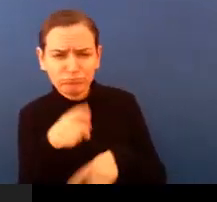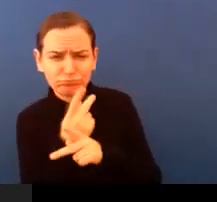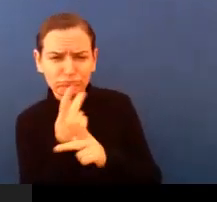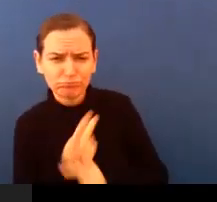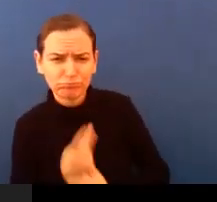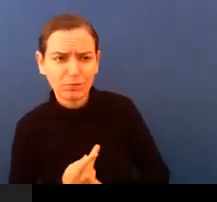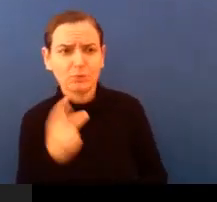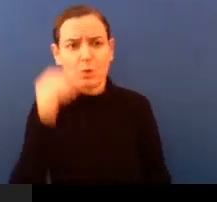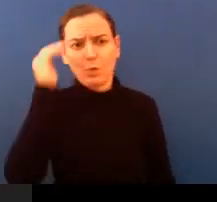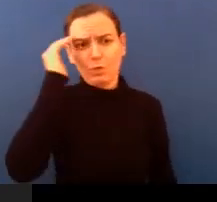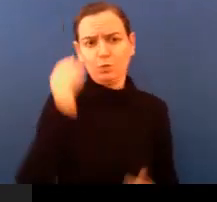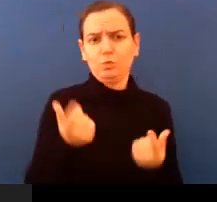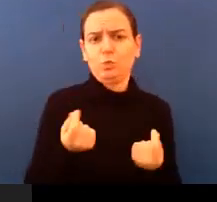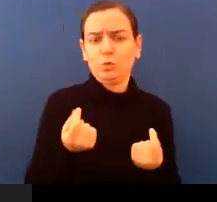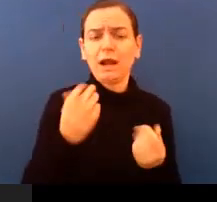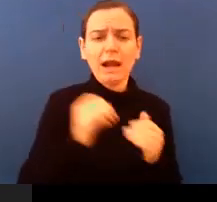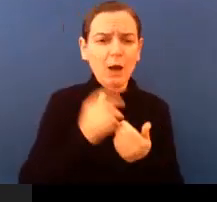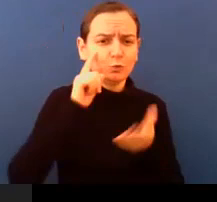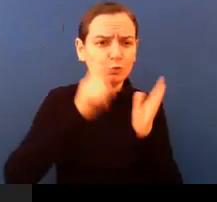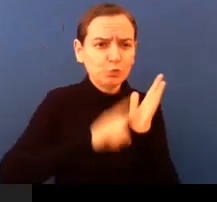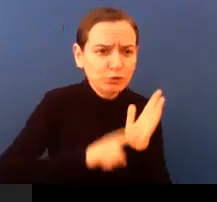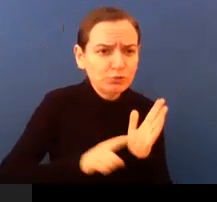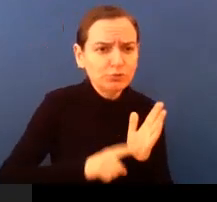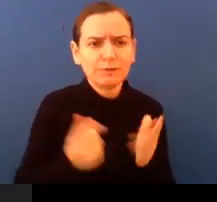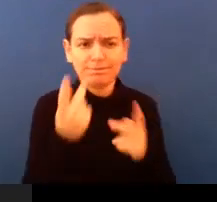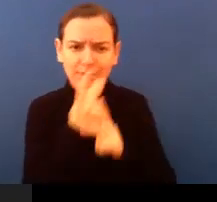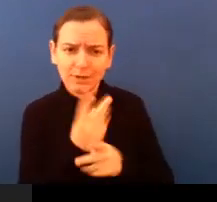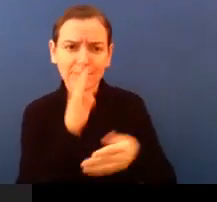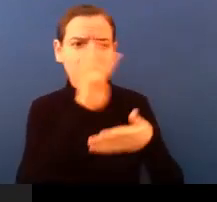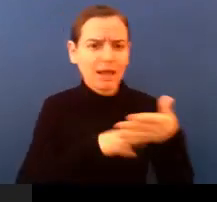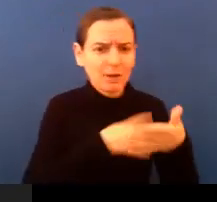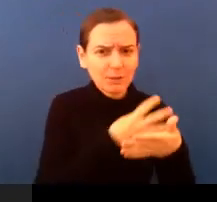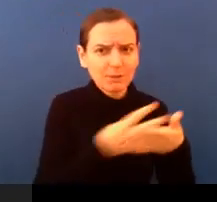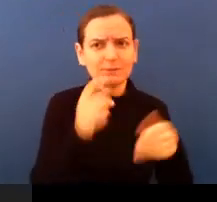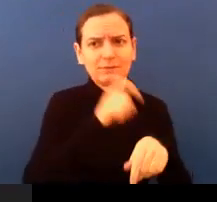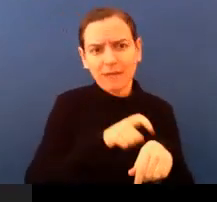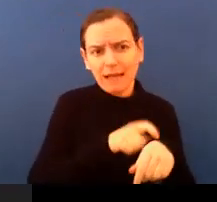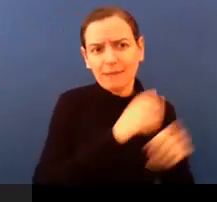problem solving and critical thinking skills, semistic